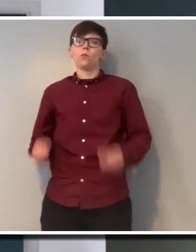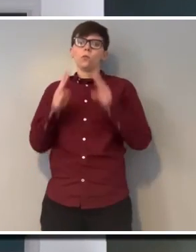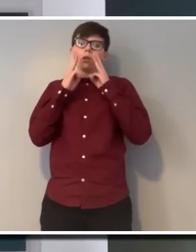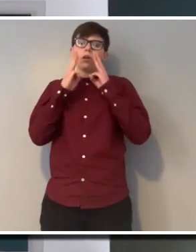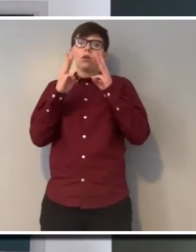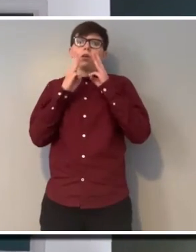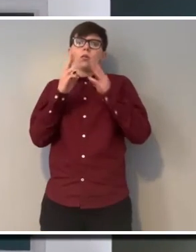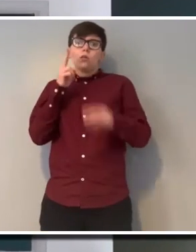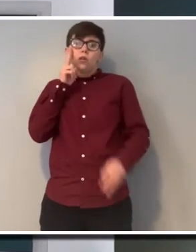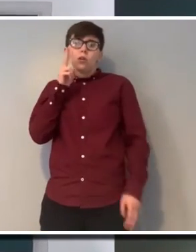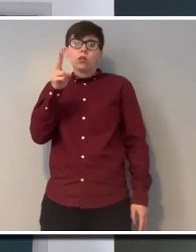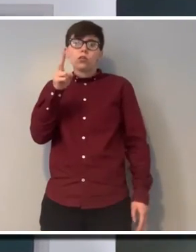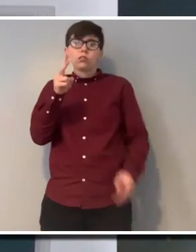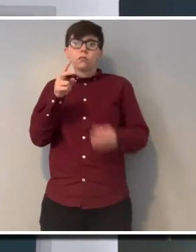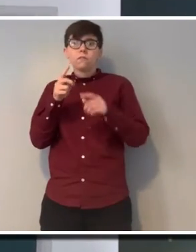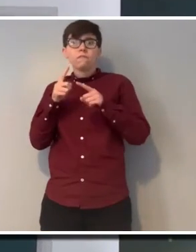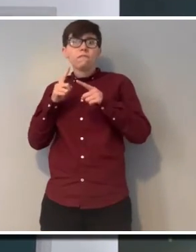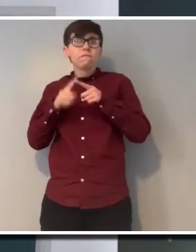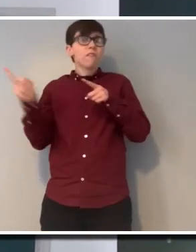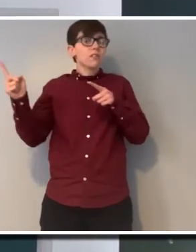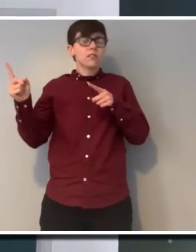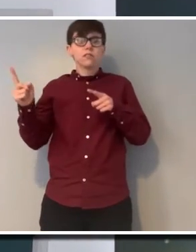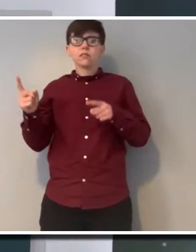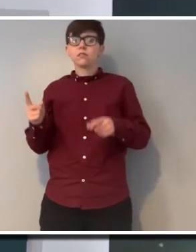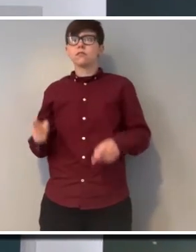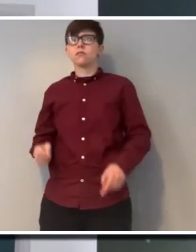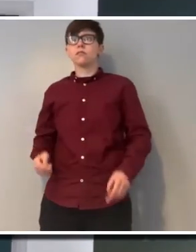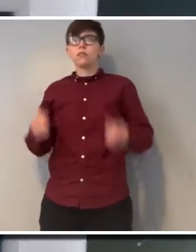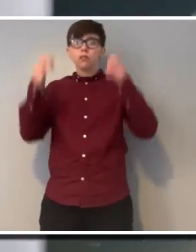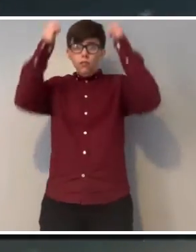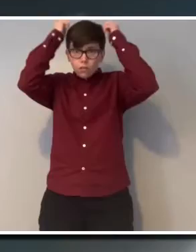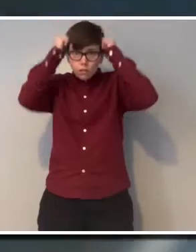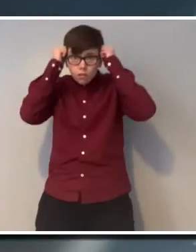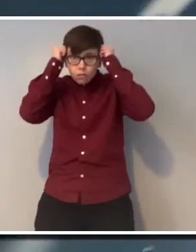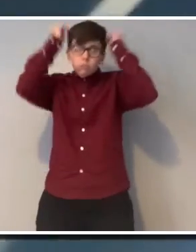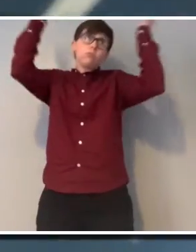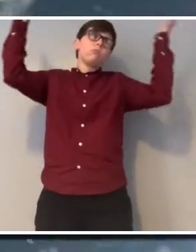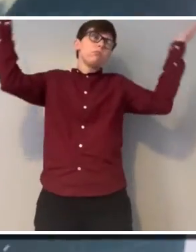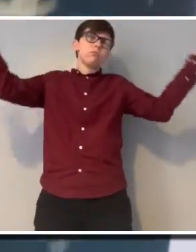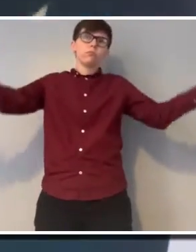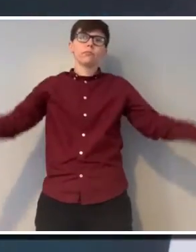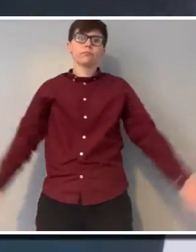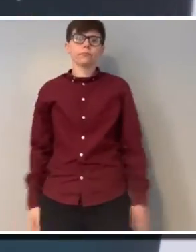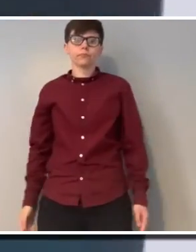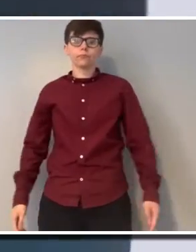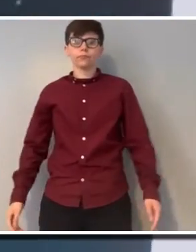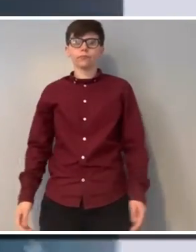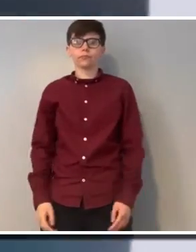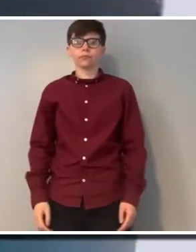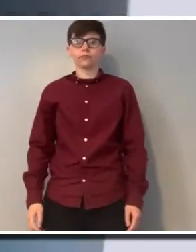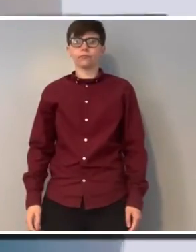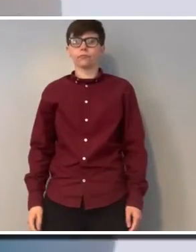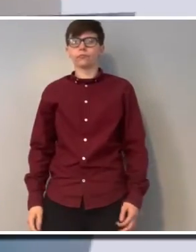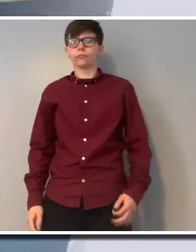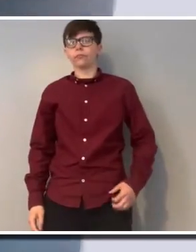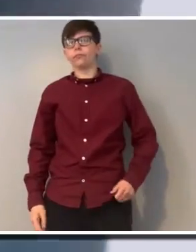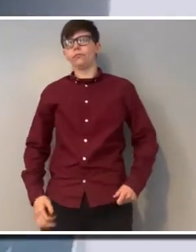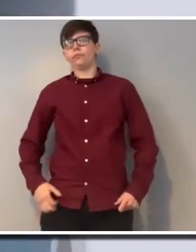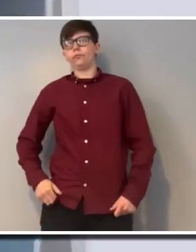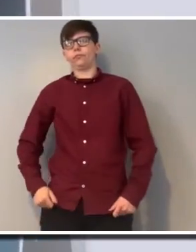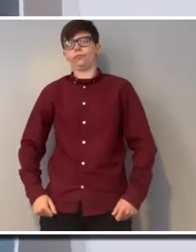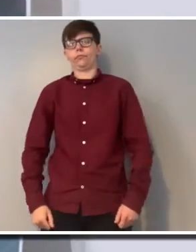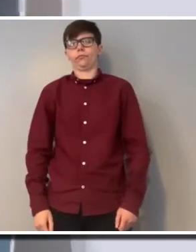Into the deep dark night he flew. Wow, look at how fast he's